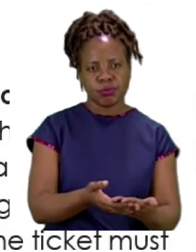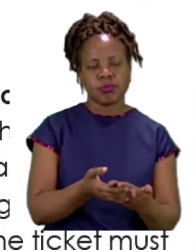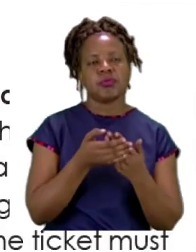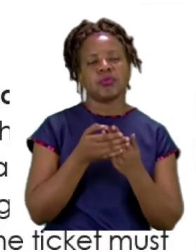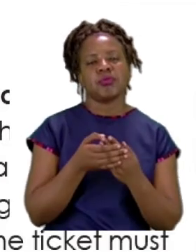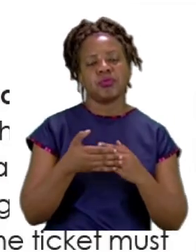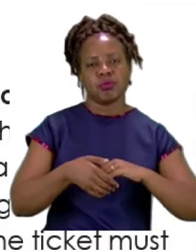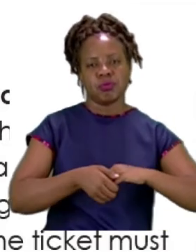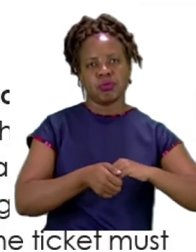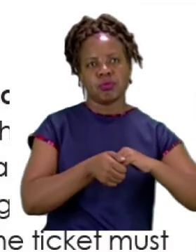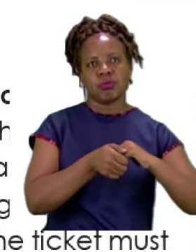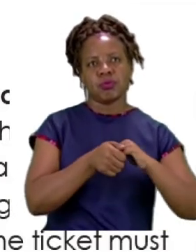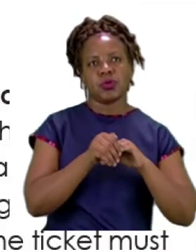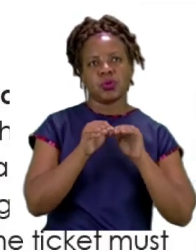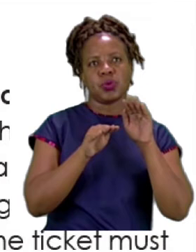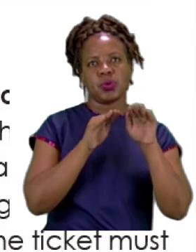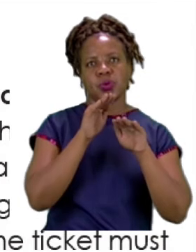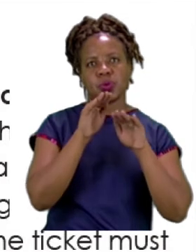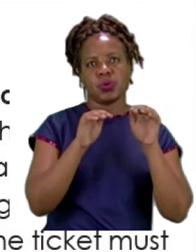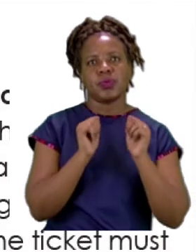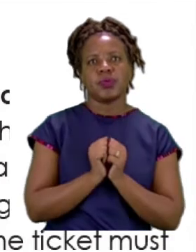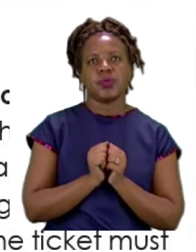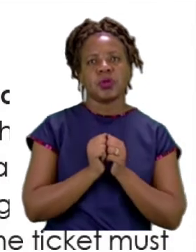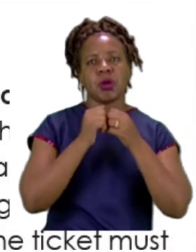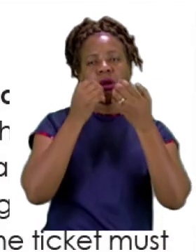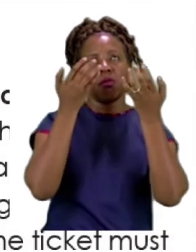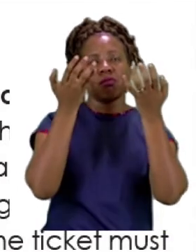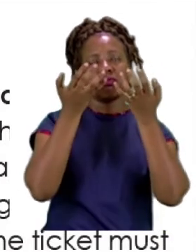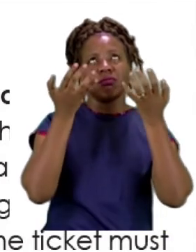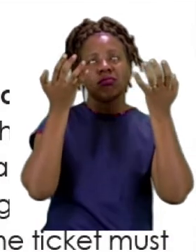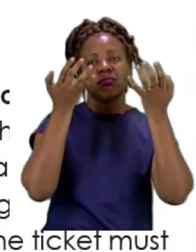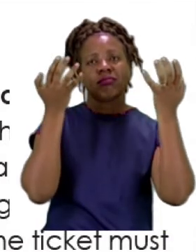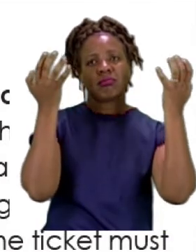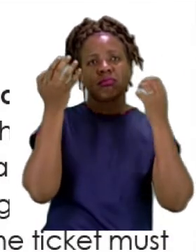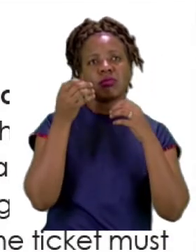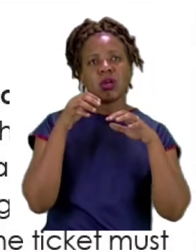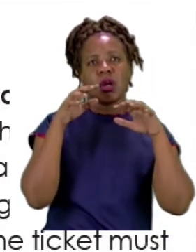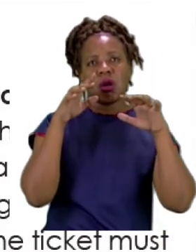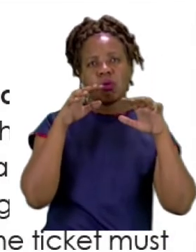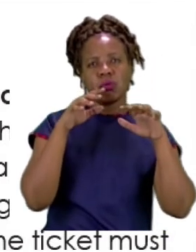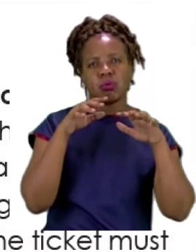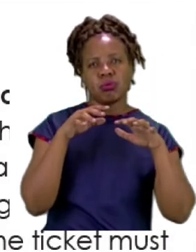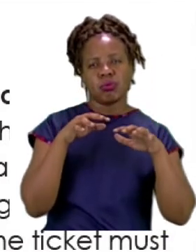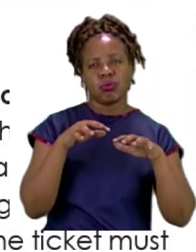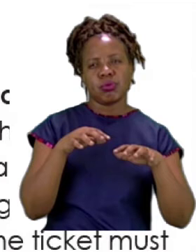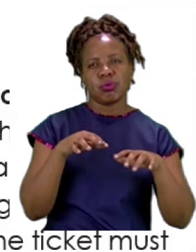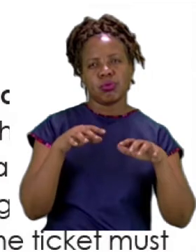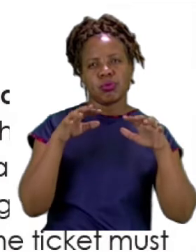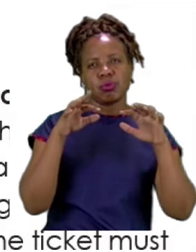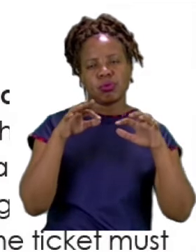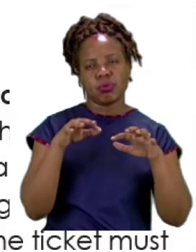in the air and it rained and hailed pails and pails full while